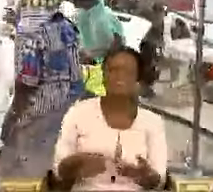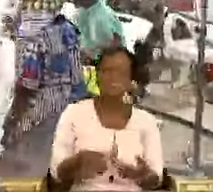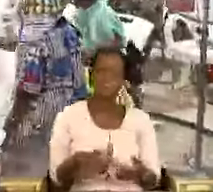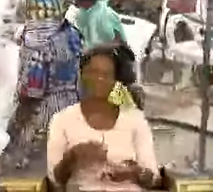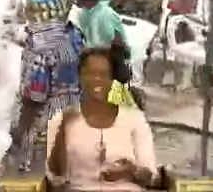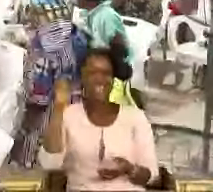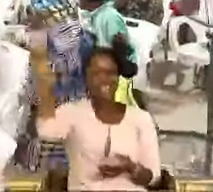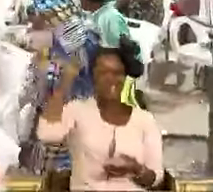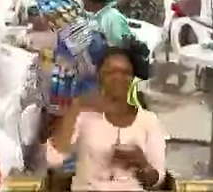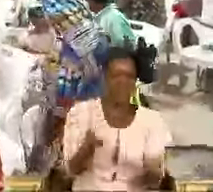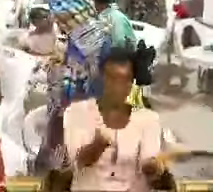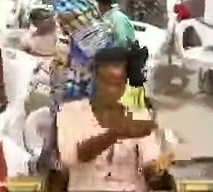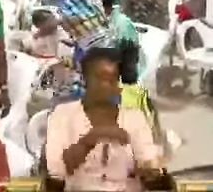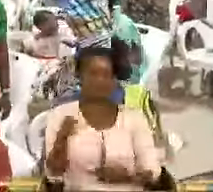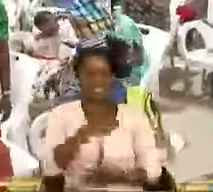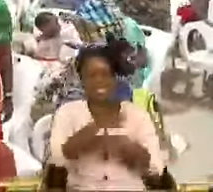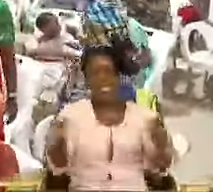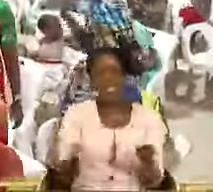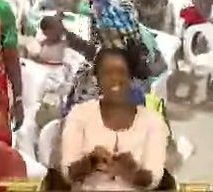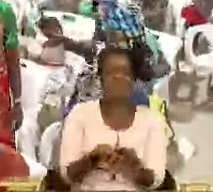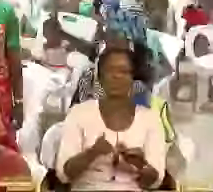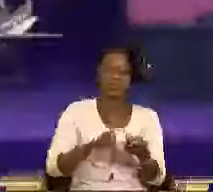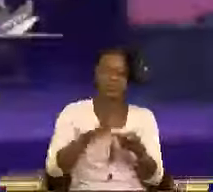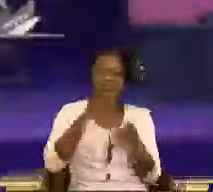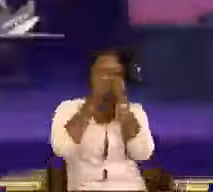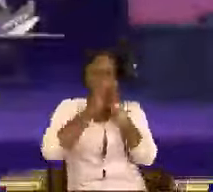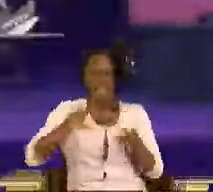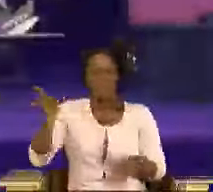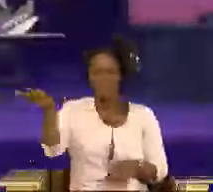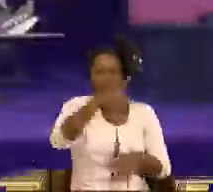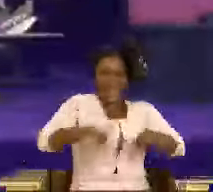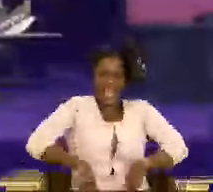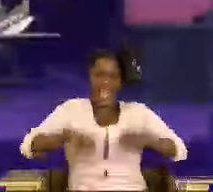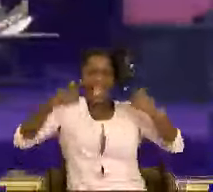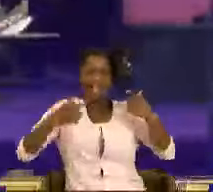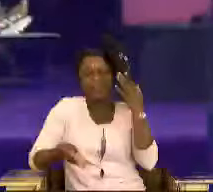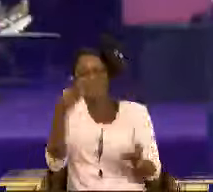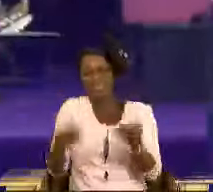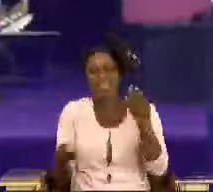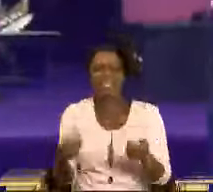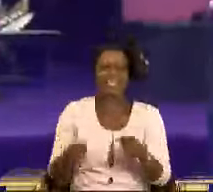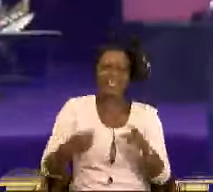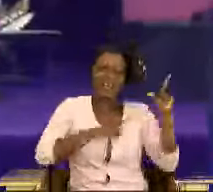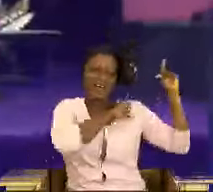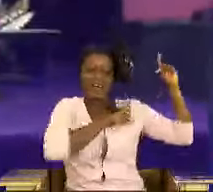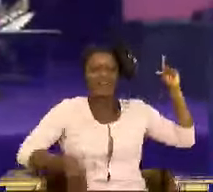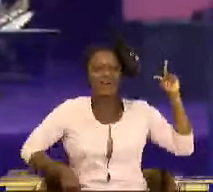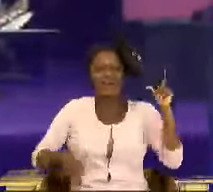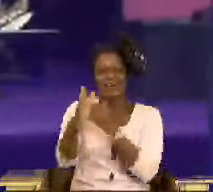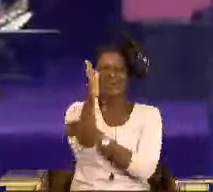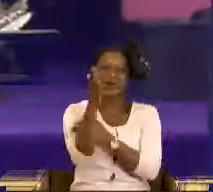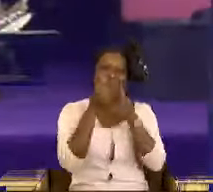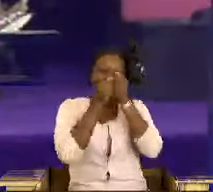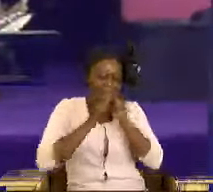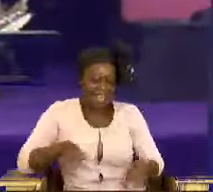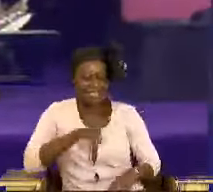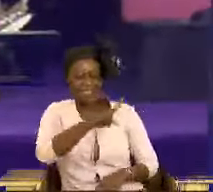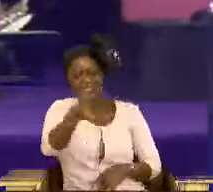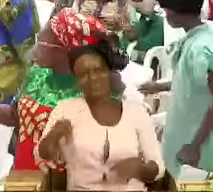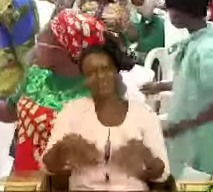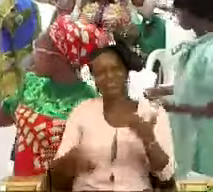good he brought you here to bless your life may the Lord God bless you real good